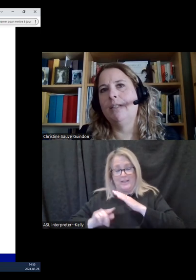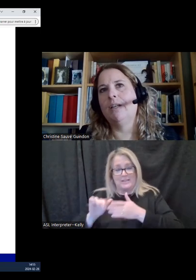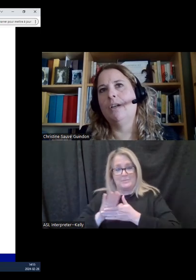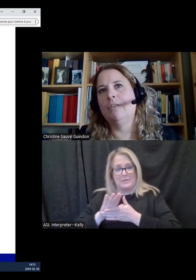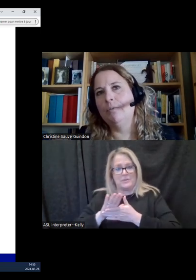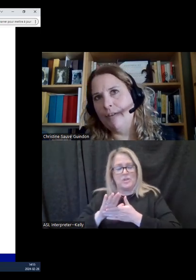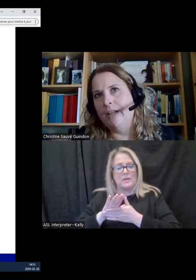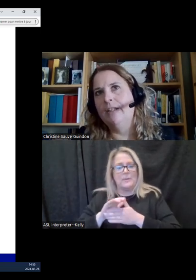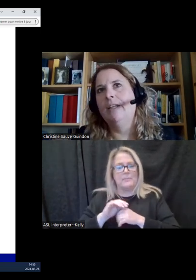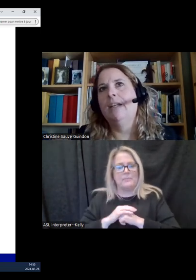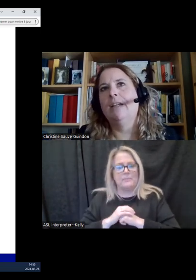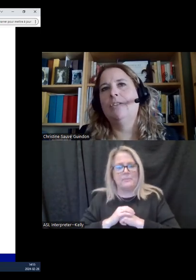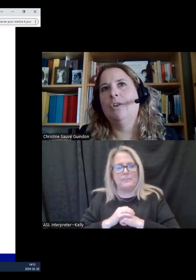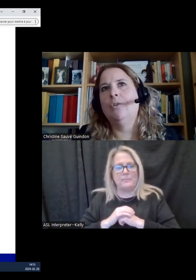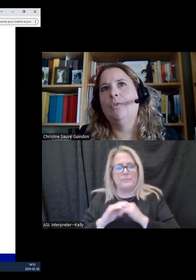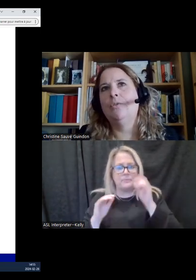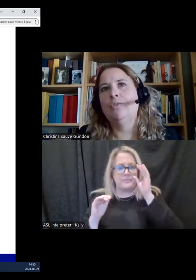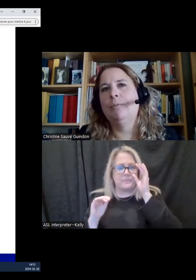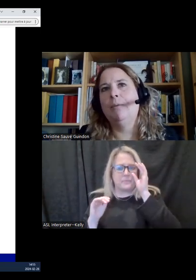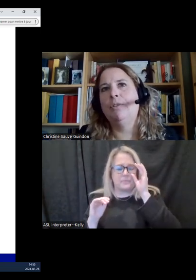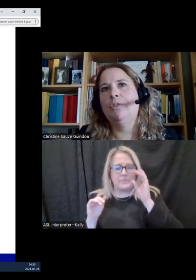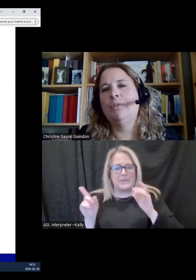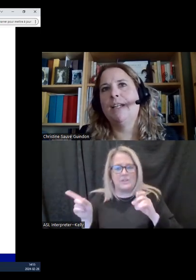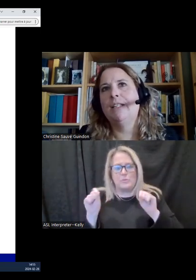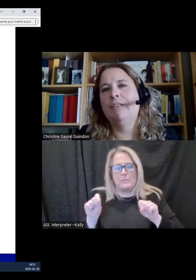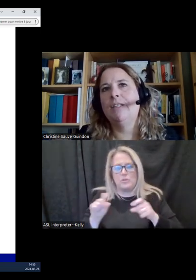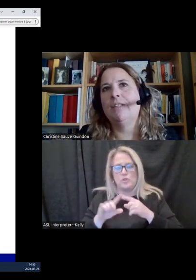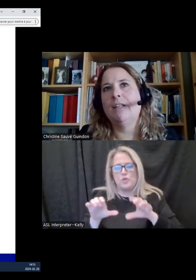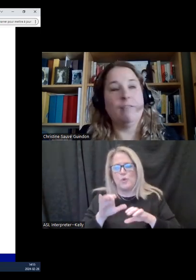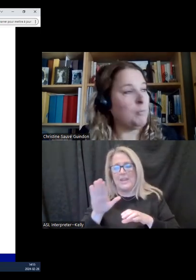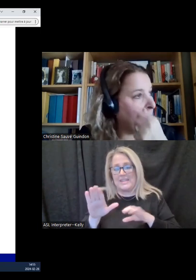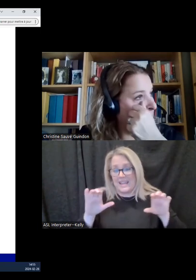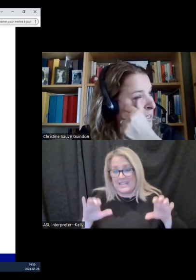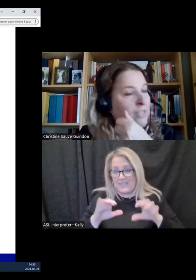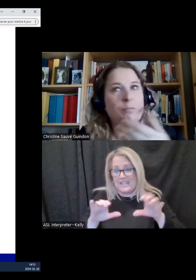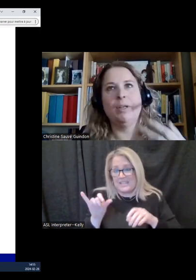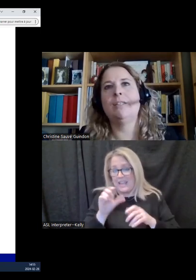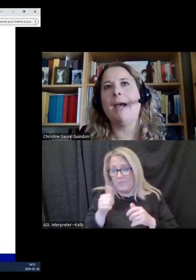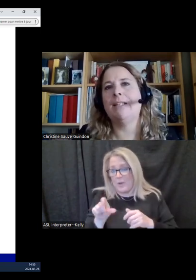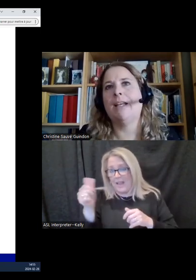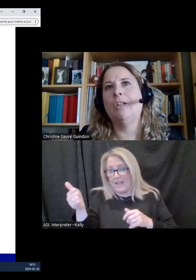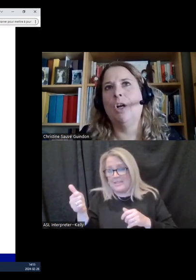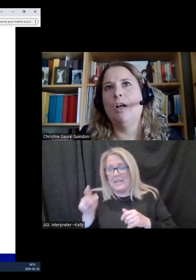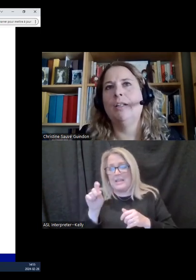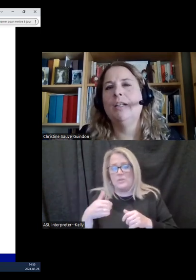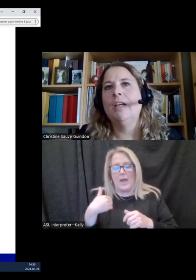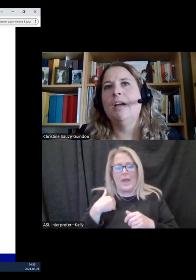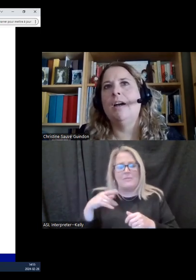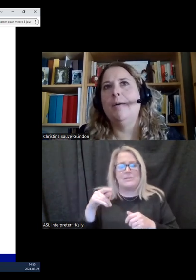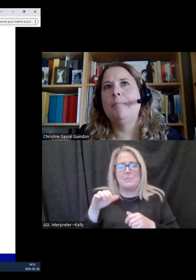well, he's tube fed. So to be able to do his activities like everybody else, he has to bring his pack sack